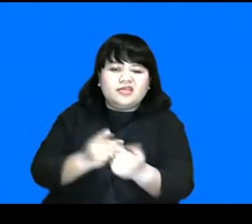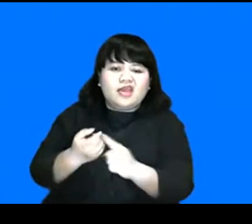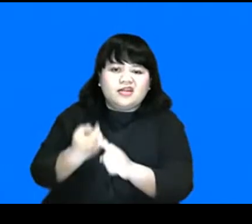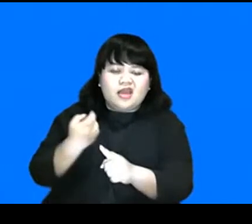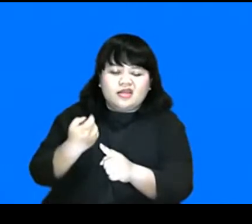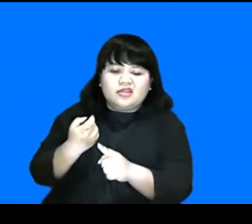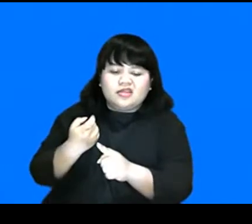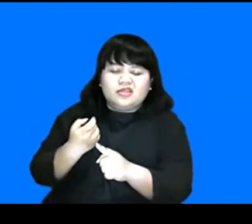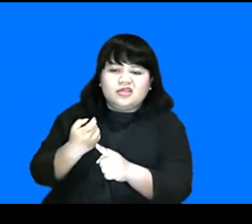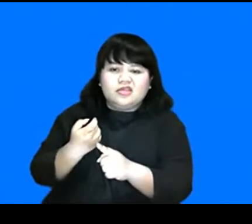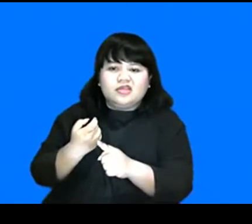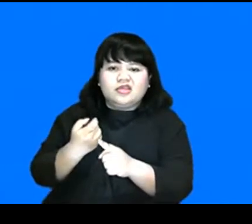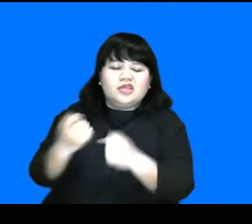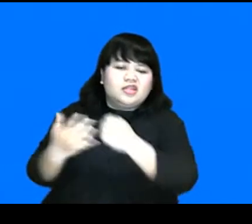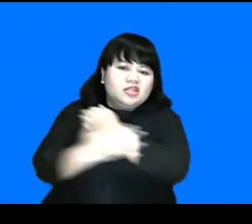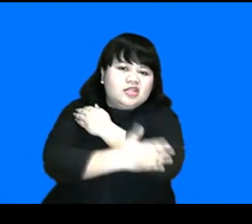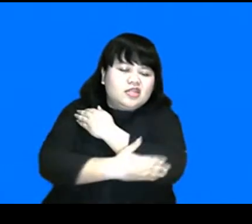would have